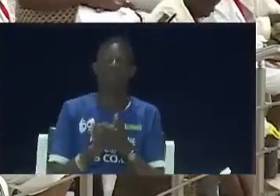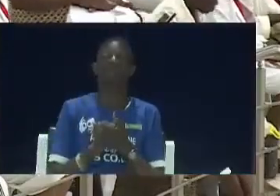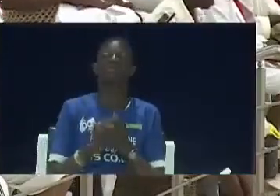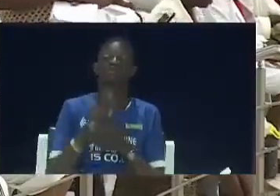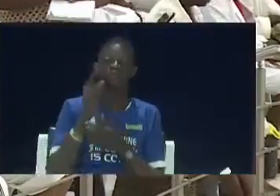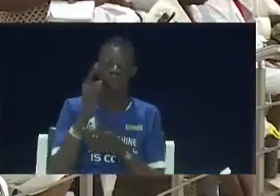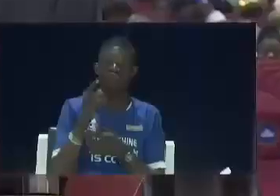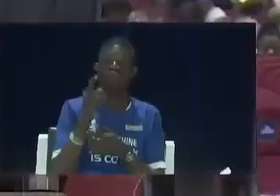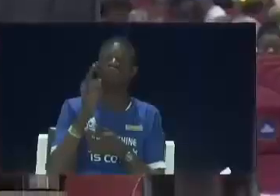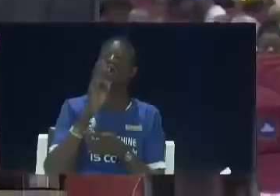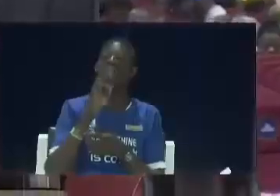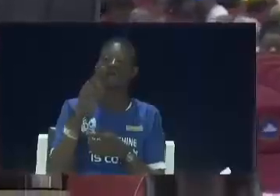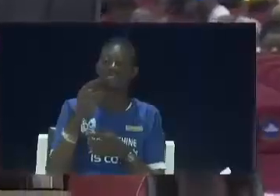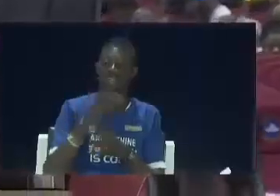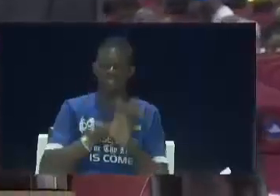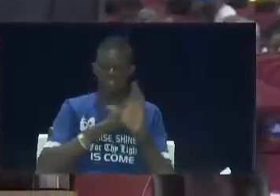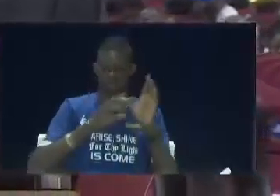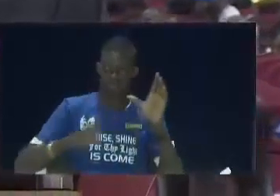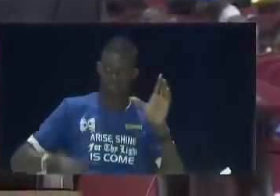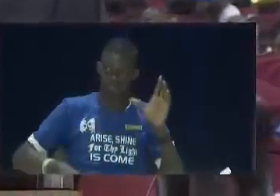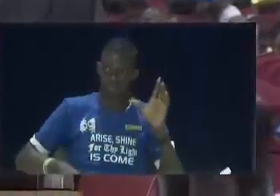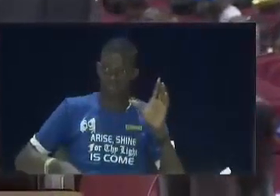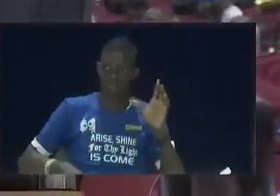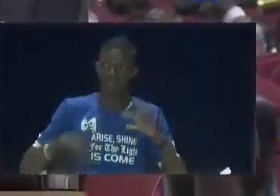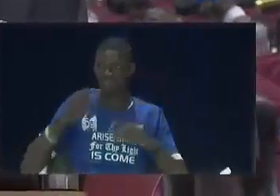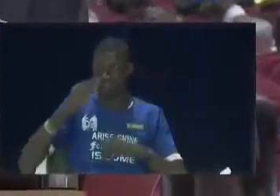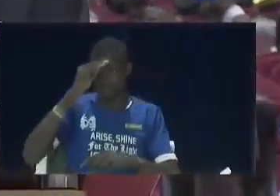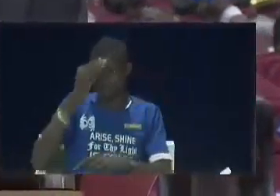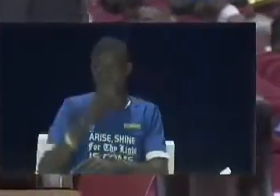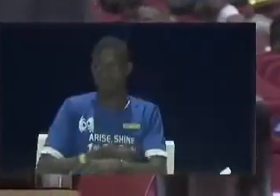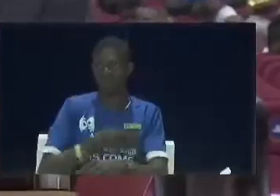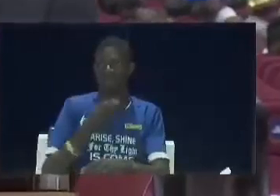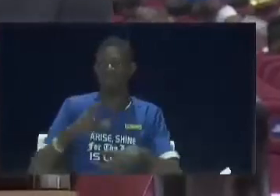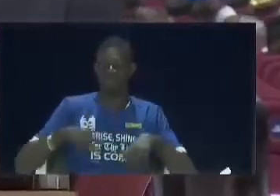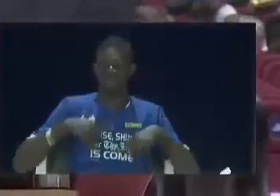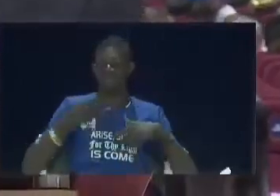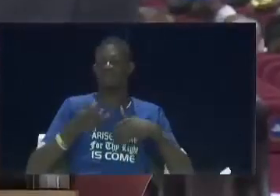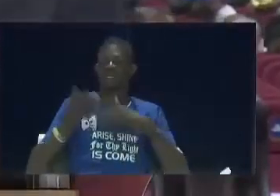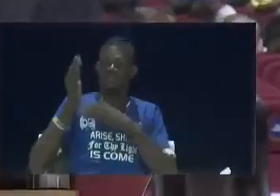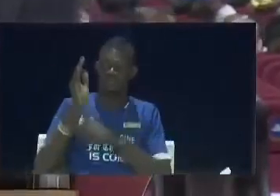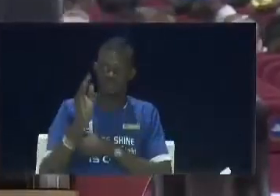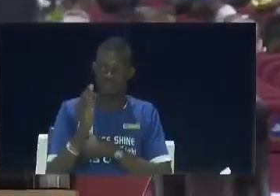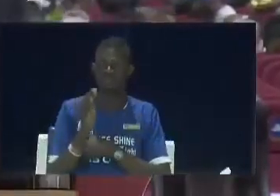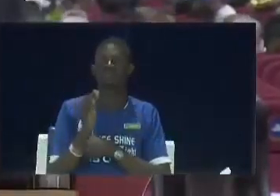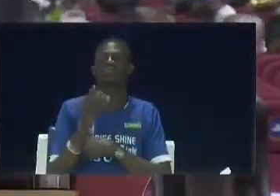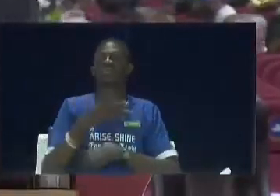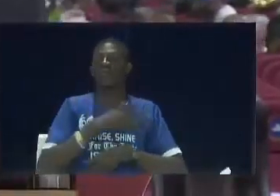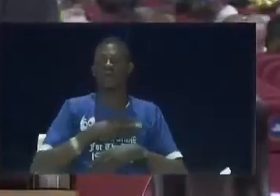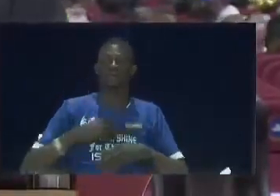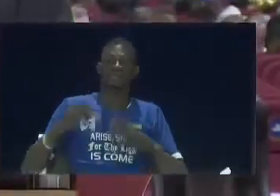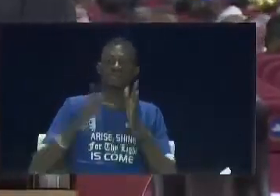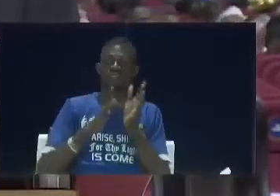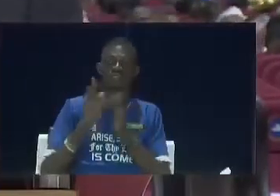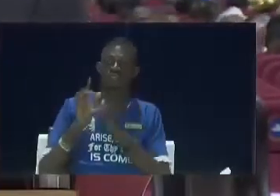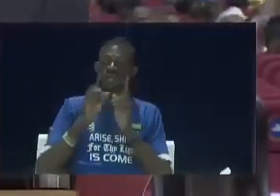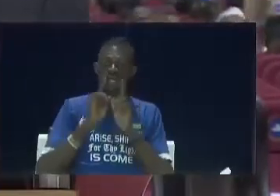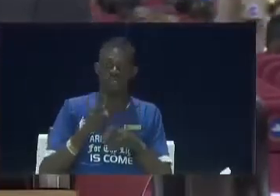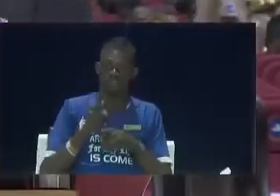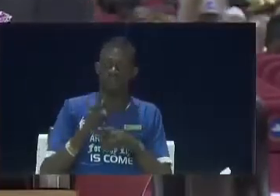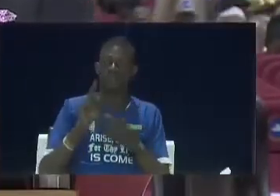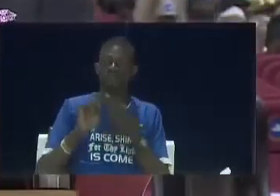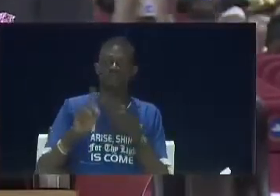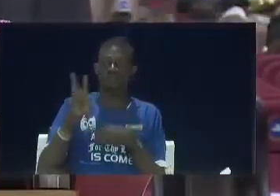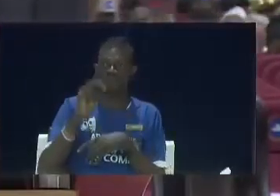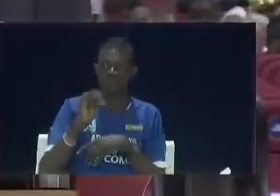thou art the Christ, the Son of the living God. And Jesus answered and said unto